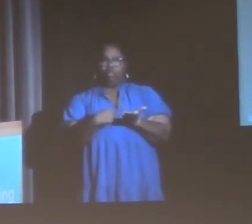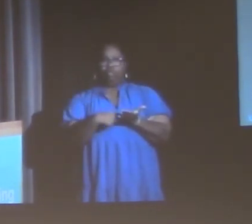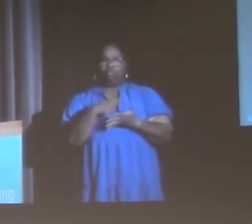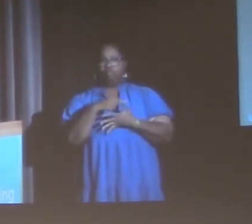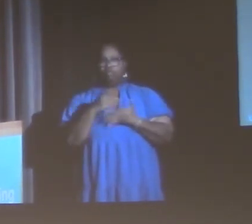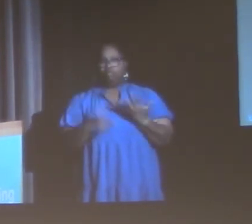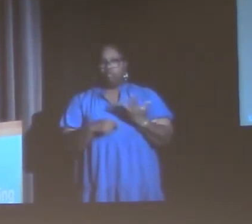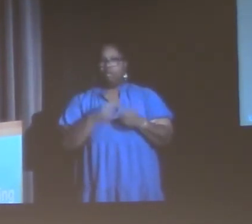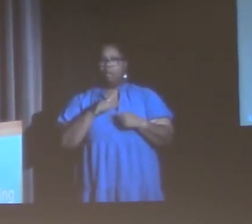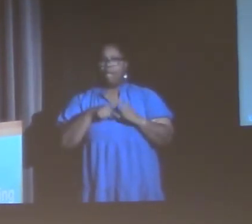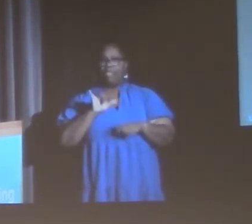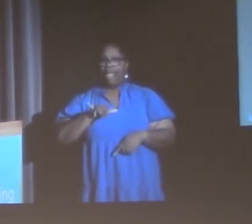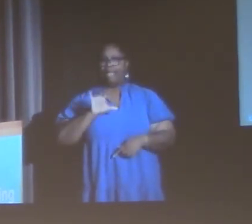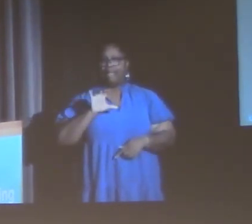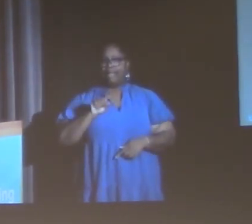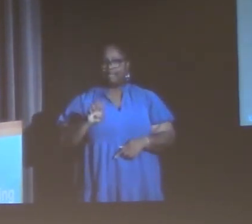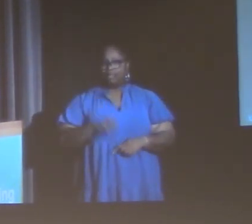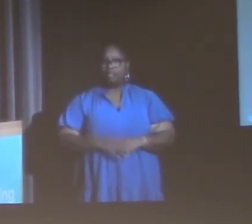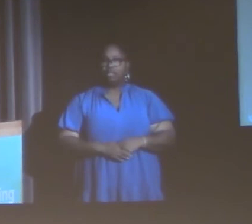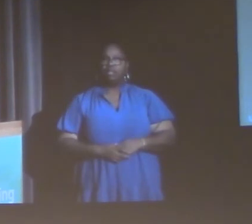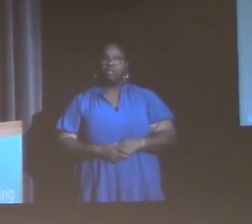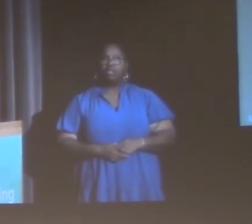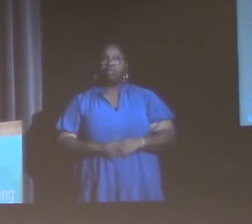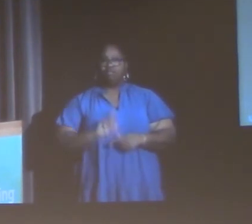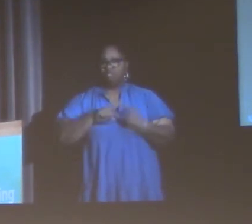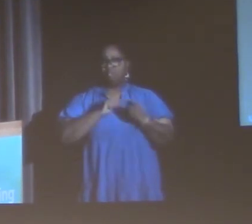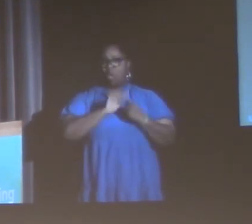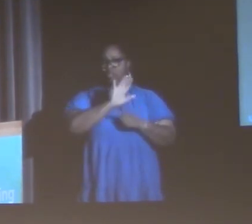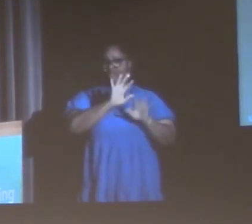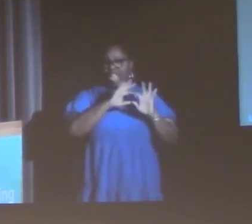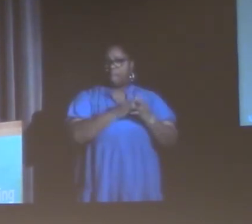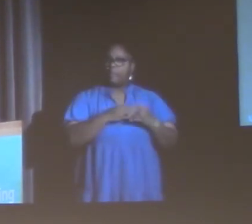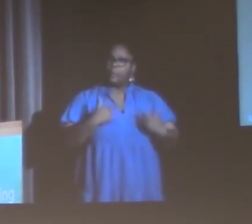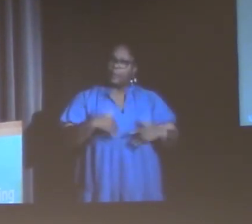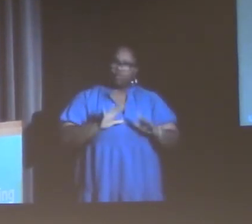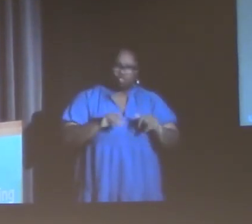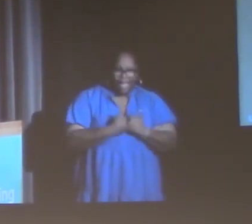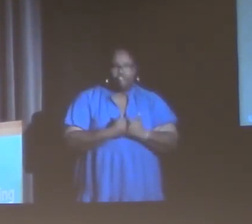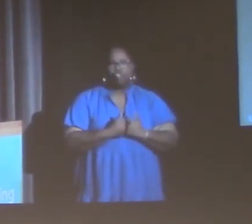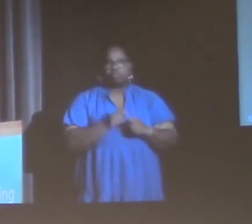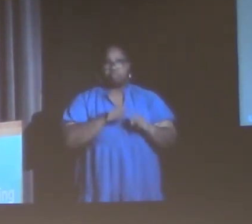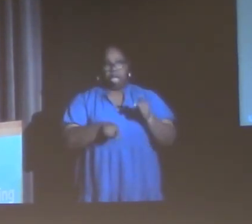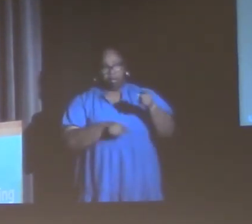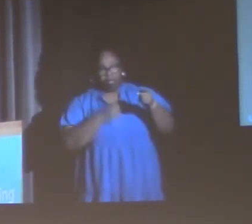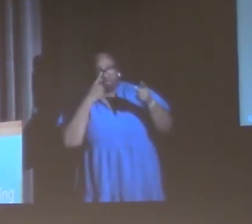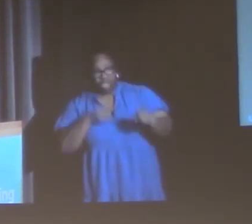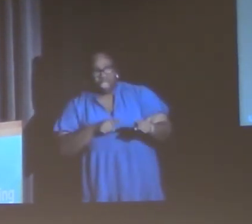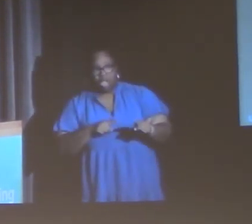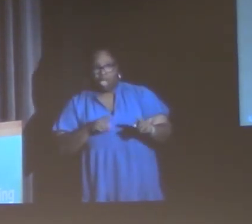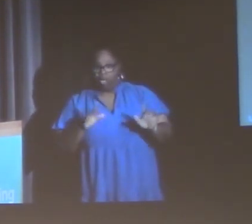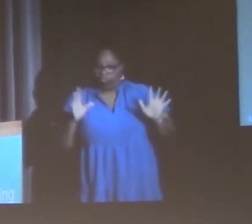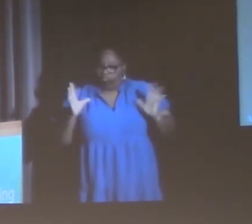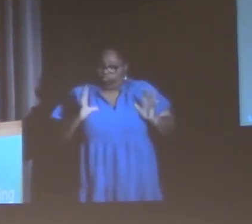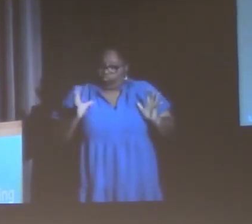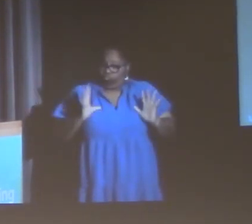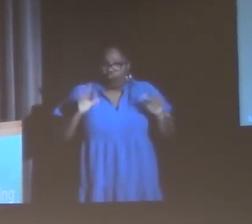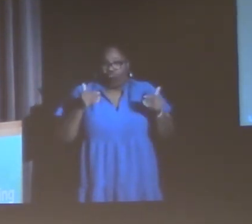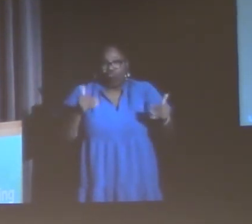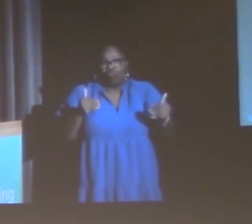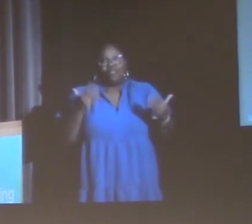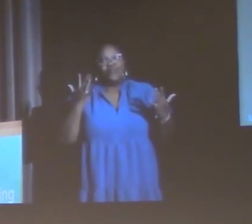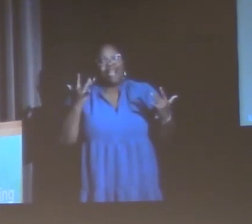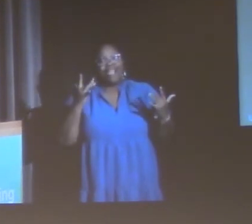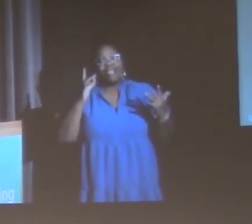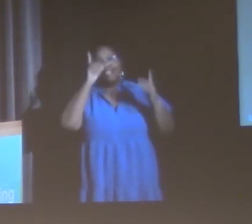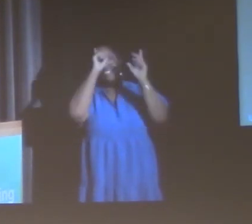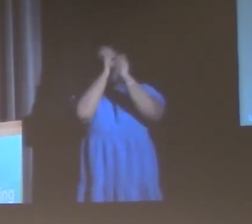about the case, and about his family, but he agreed to it because we came to a common vision,